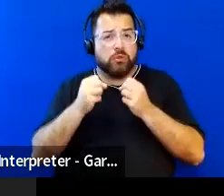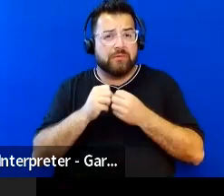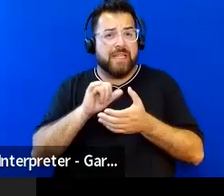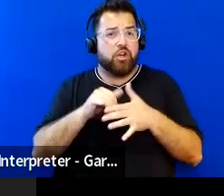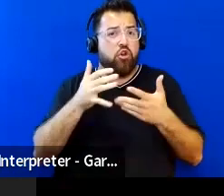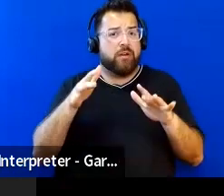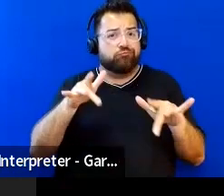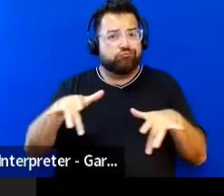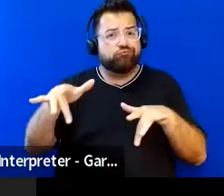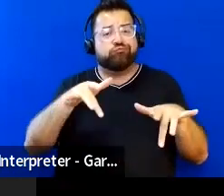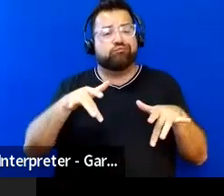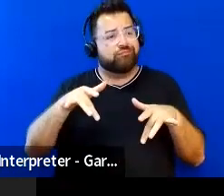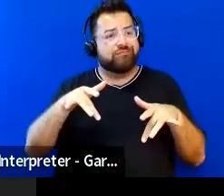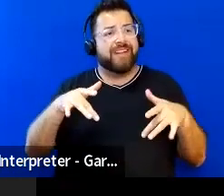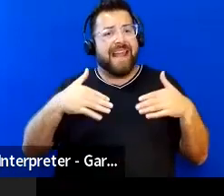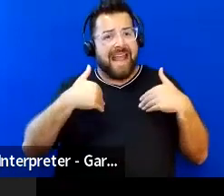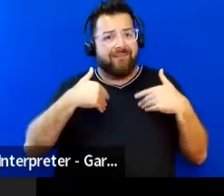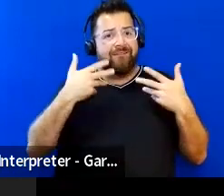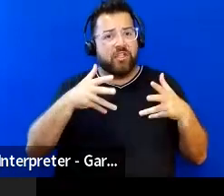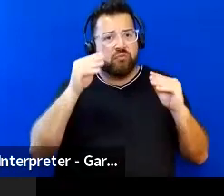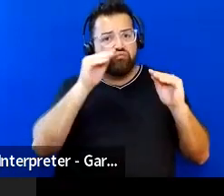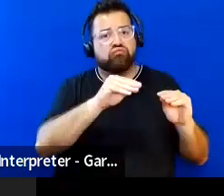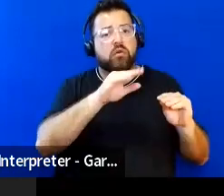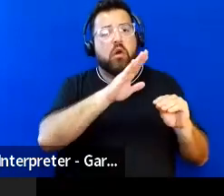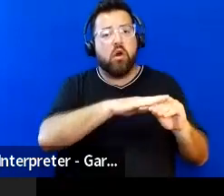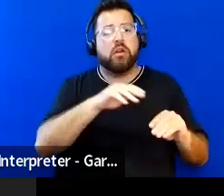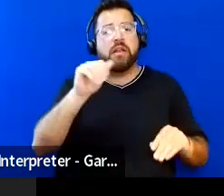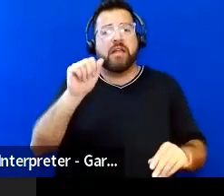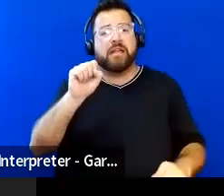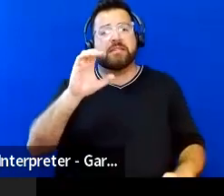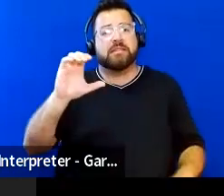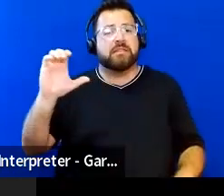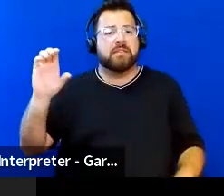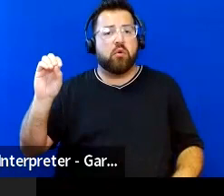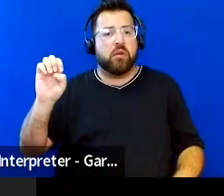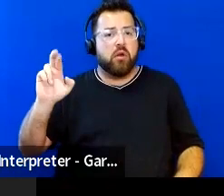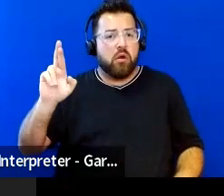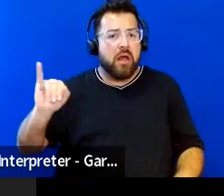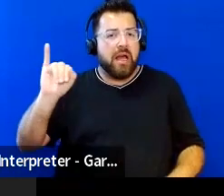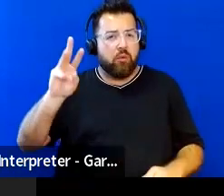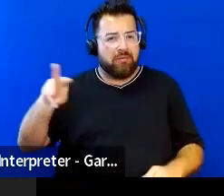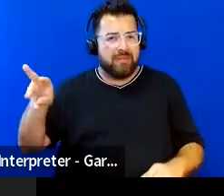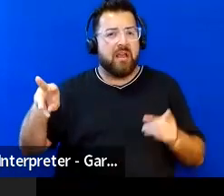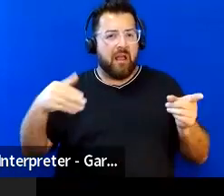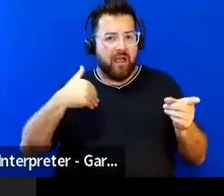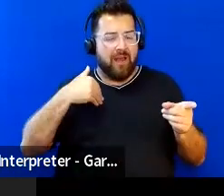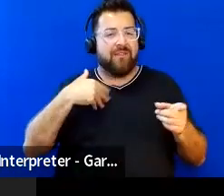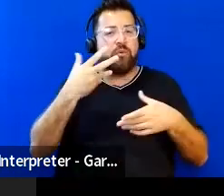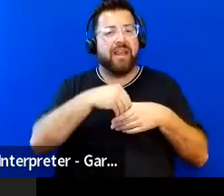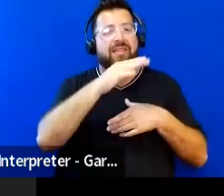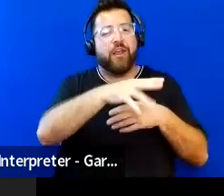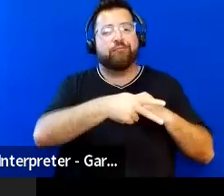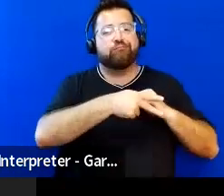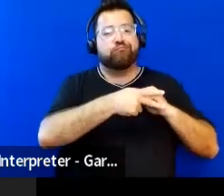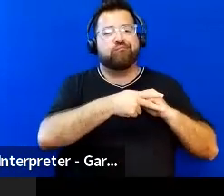recorded workshops on the ASCCC OERI website in their archived webinars that you